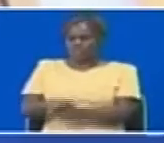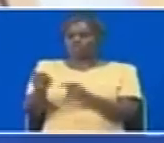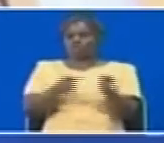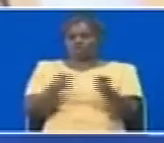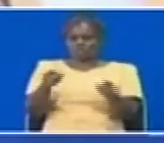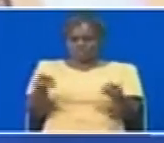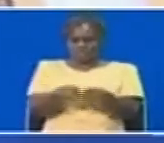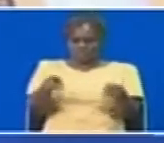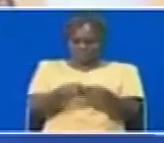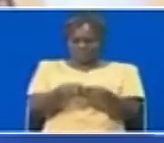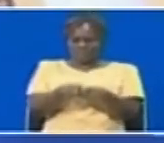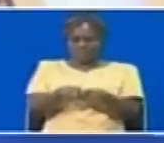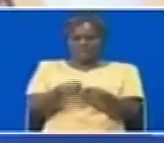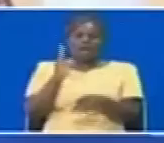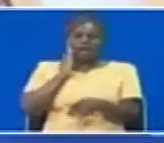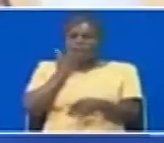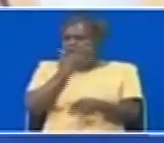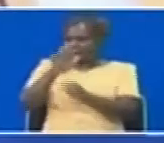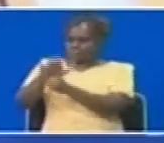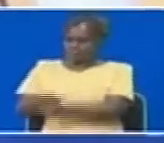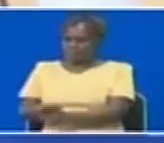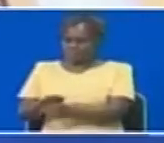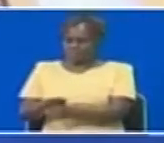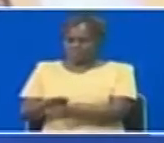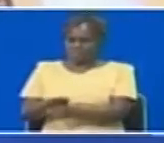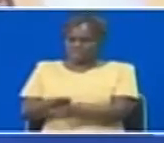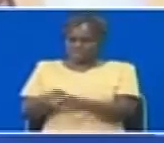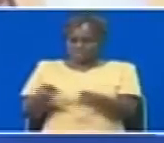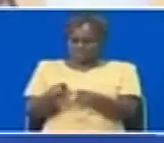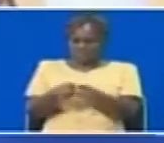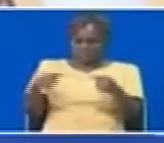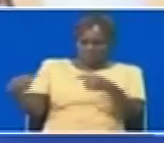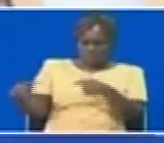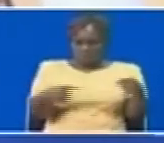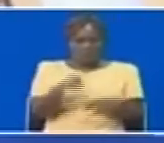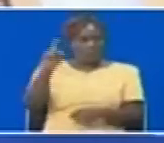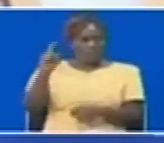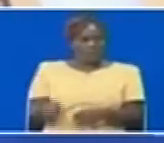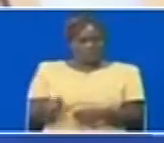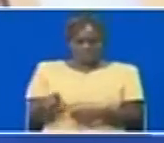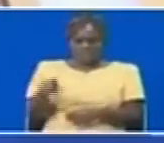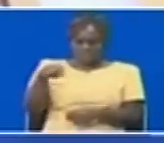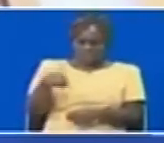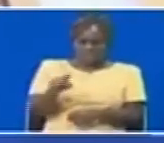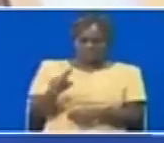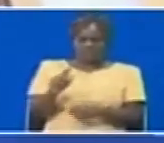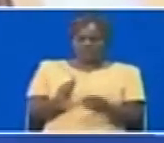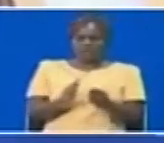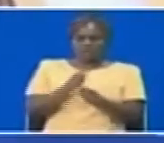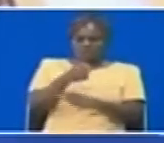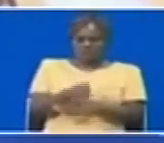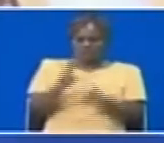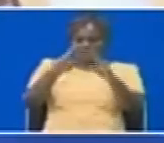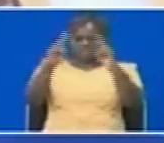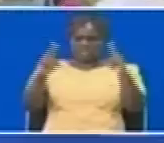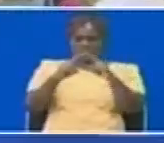same way we fought the apartheid, then Zionism must be fought to that extent where it goes against the grain of